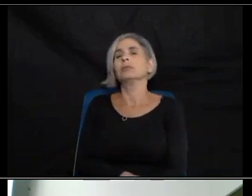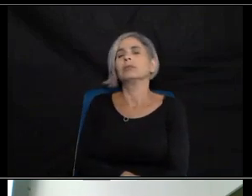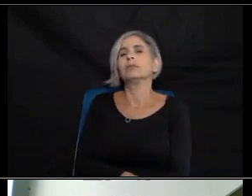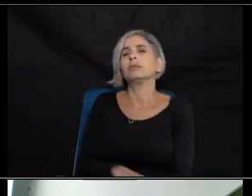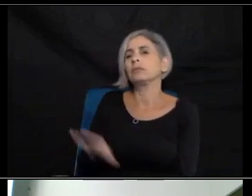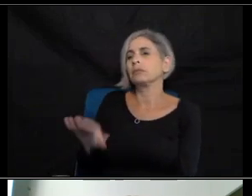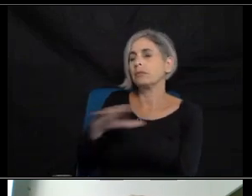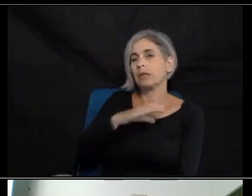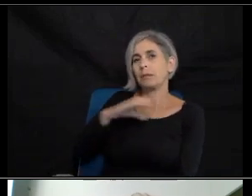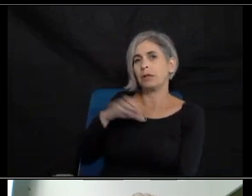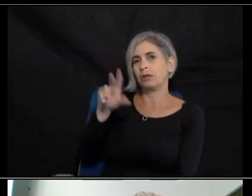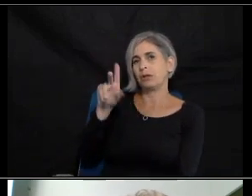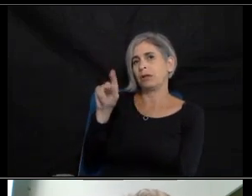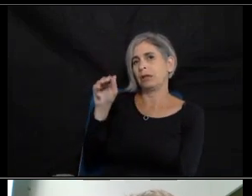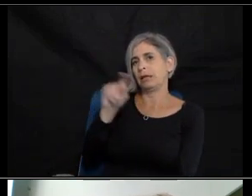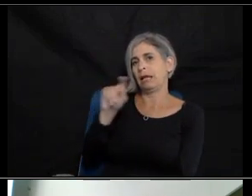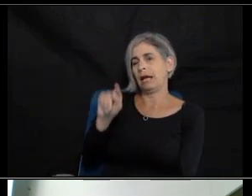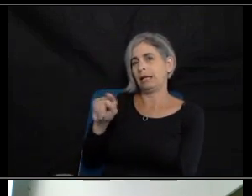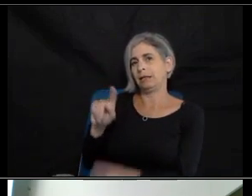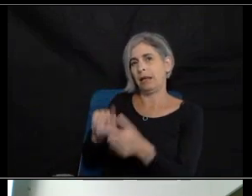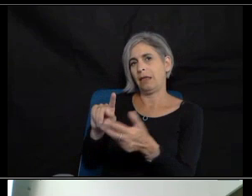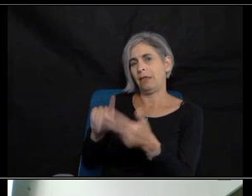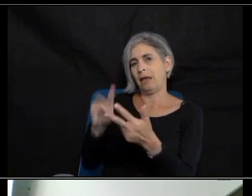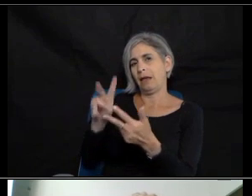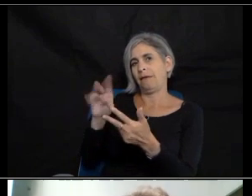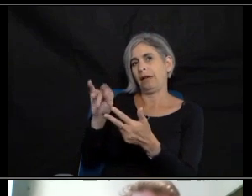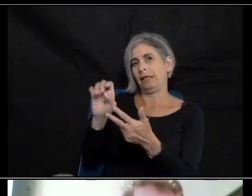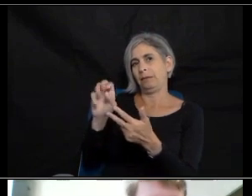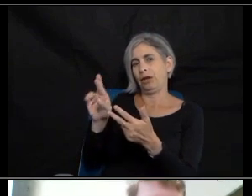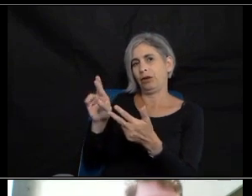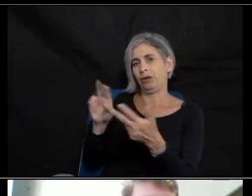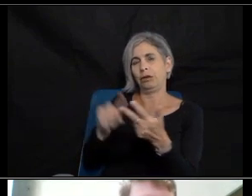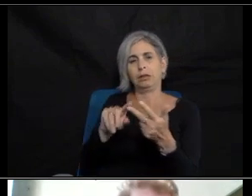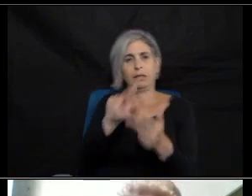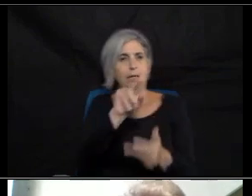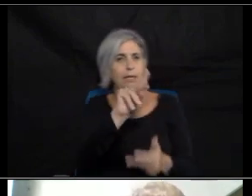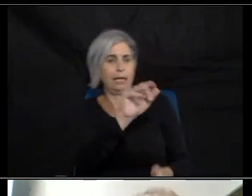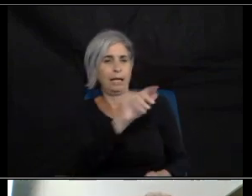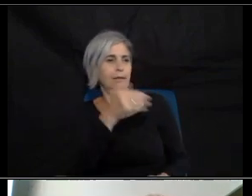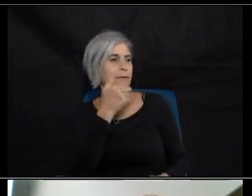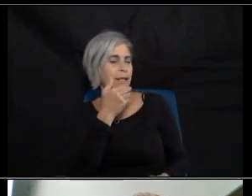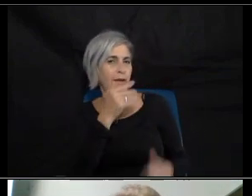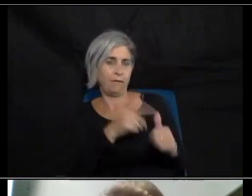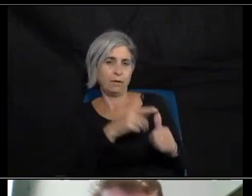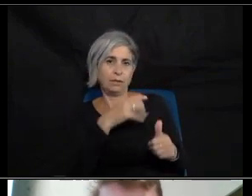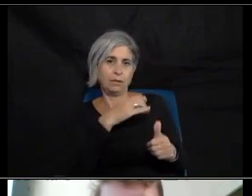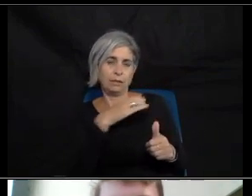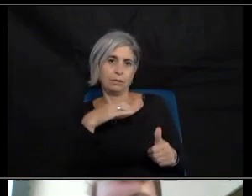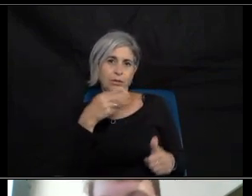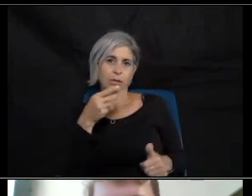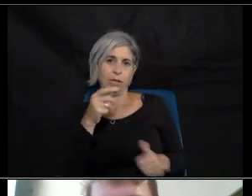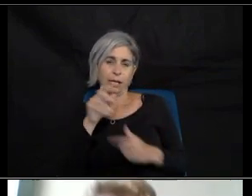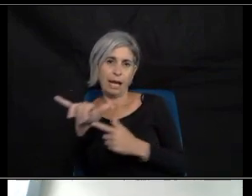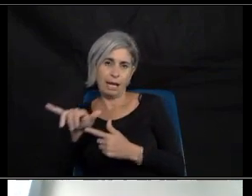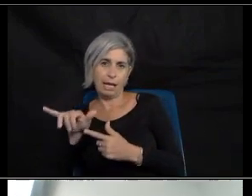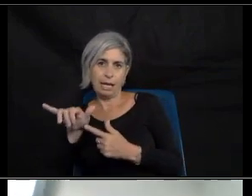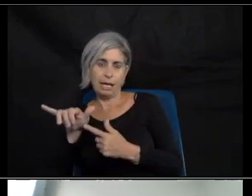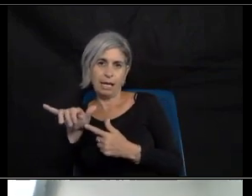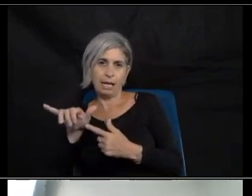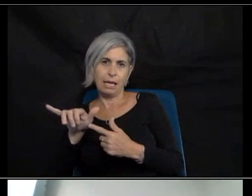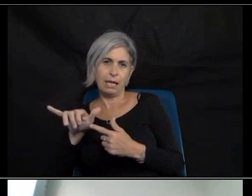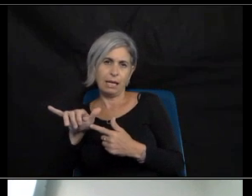yes, Commissioner Katz, you are next, and then Vice Mayor. Thank you. So, first I'll say to Commissioner Hay, you are absolutely as